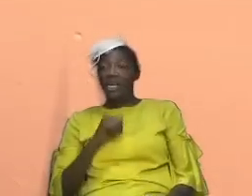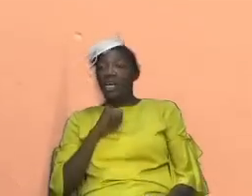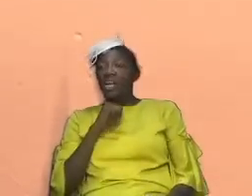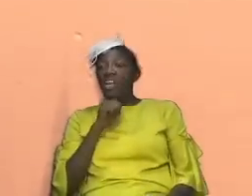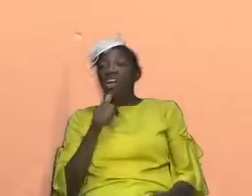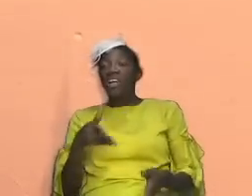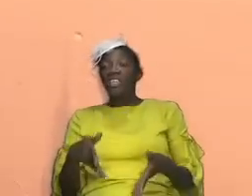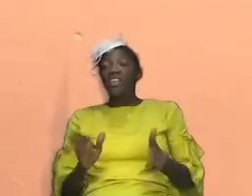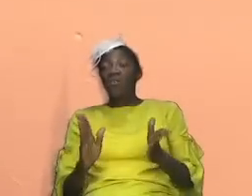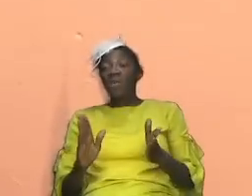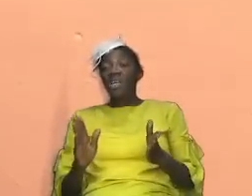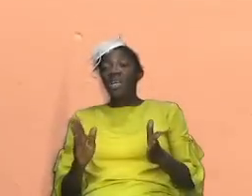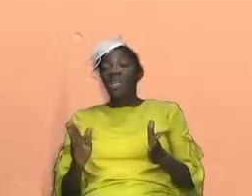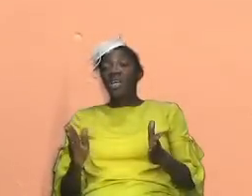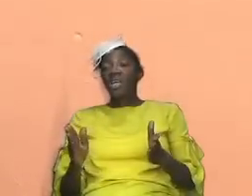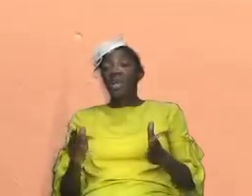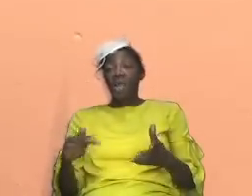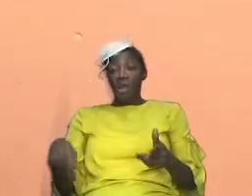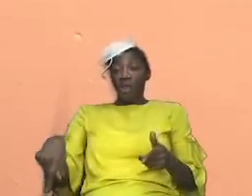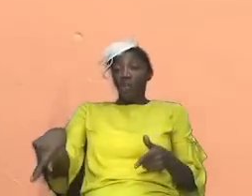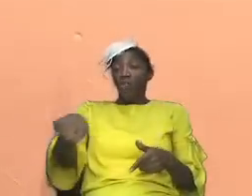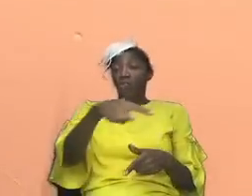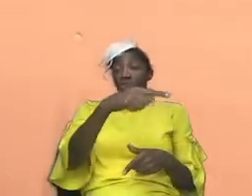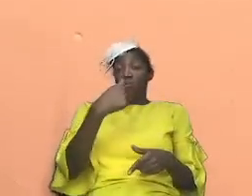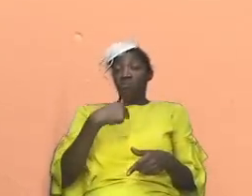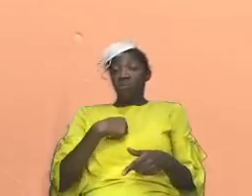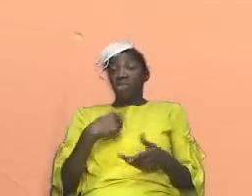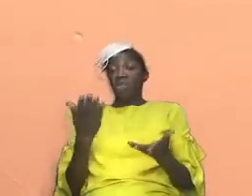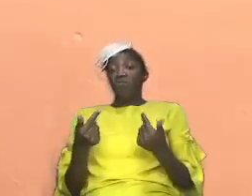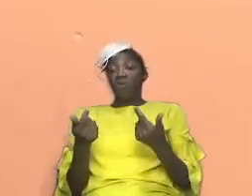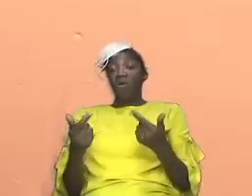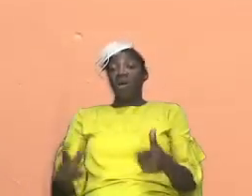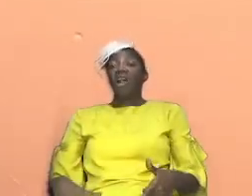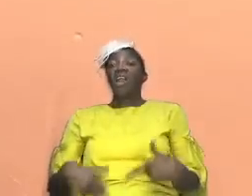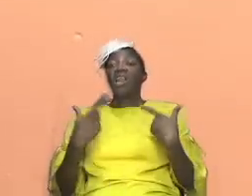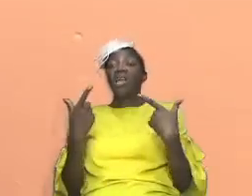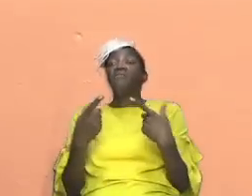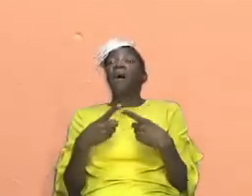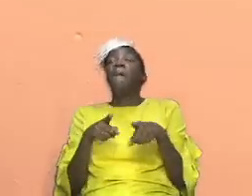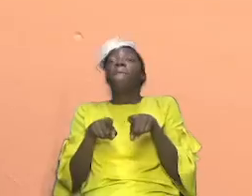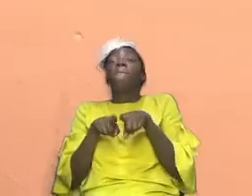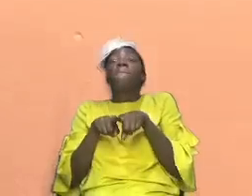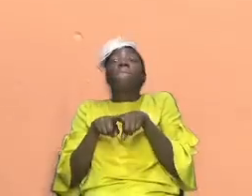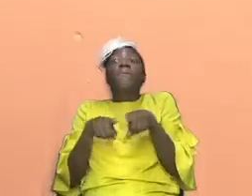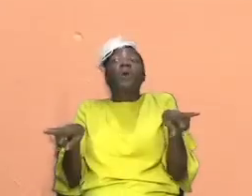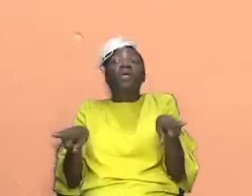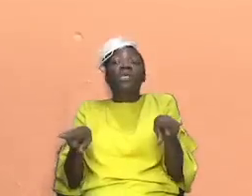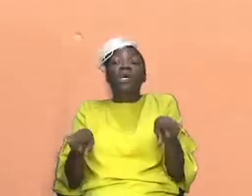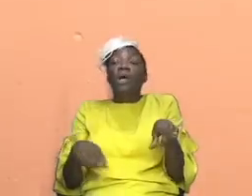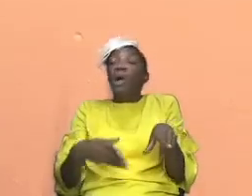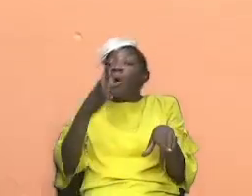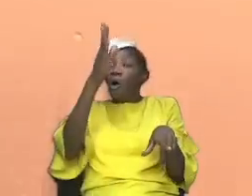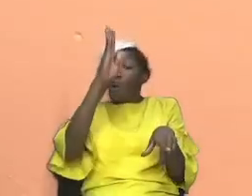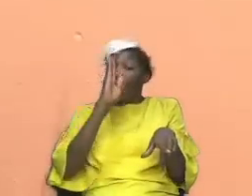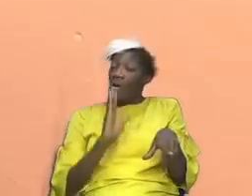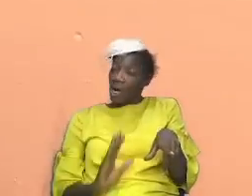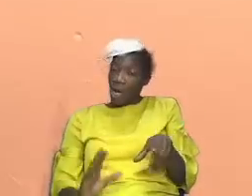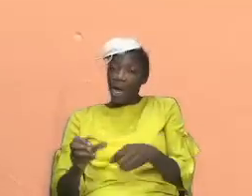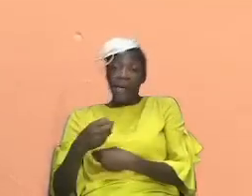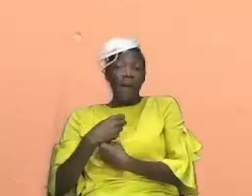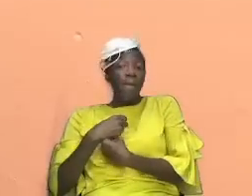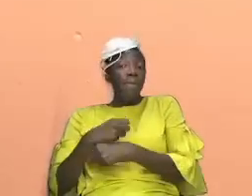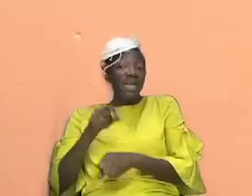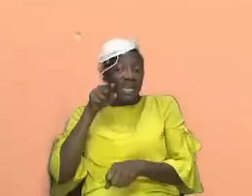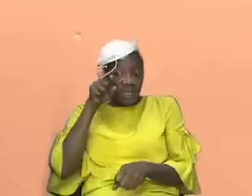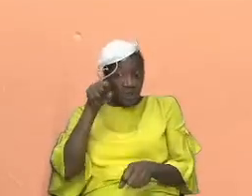we want to live, but in the way that He designed and expects and determined for us